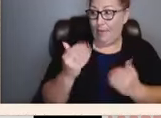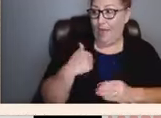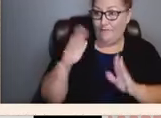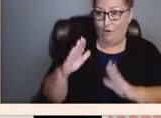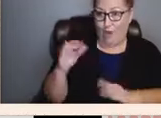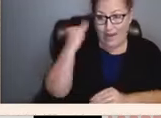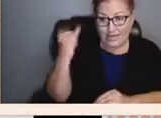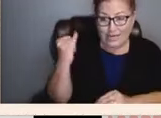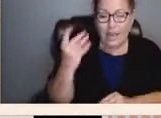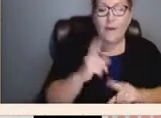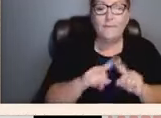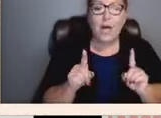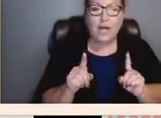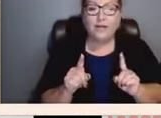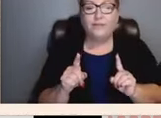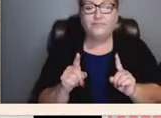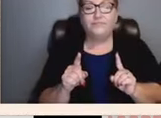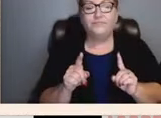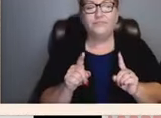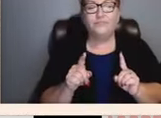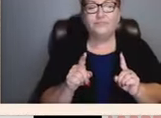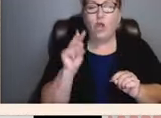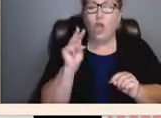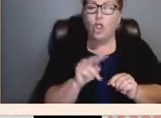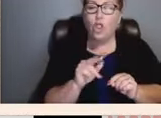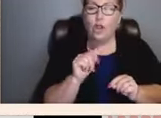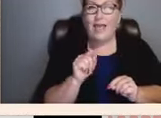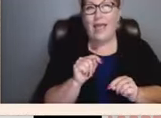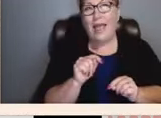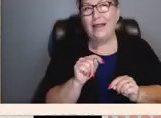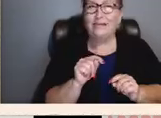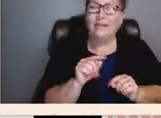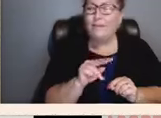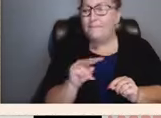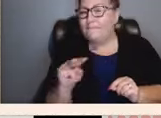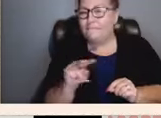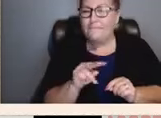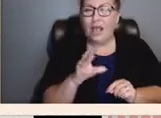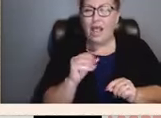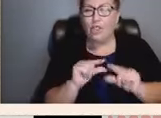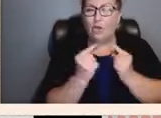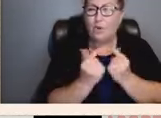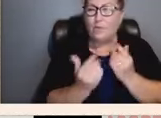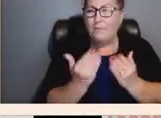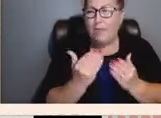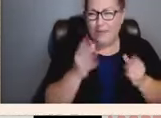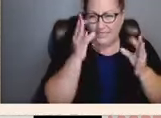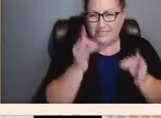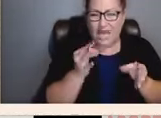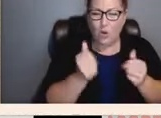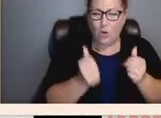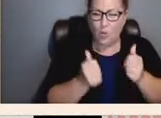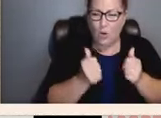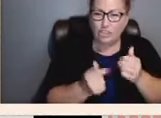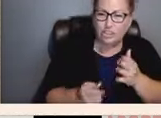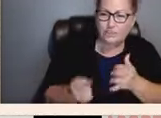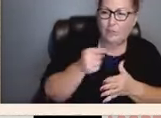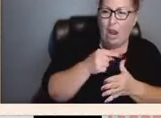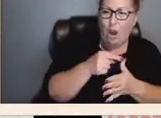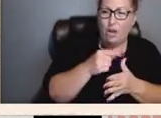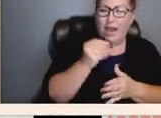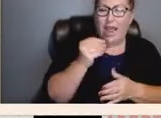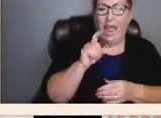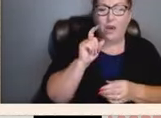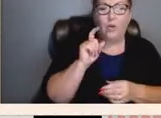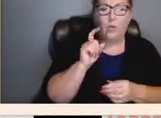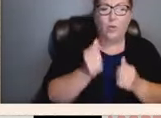but looking at them, and the group may decide which is priority and which is to be put on the back burner.